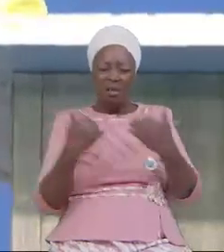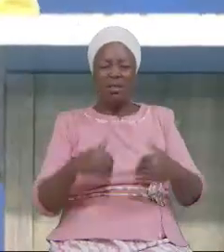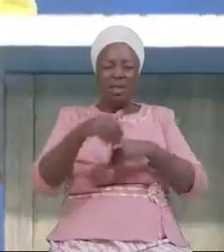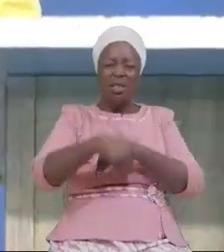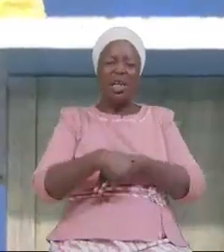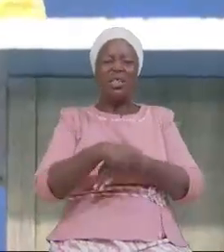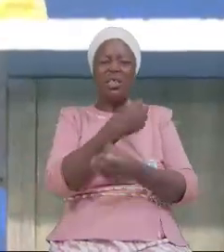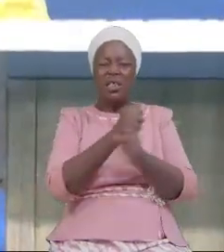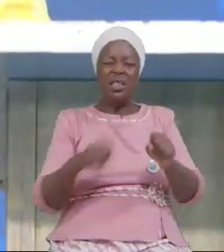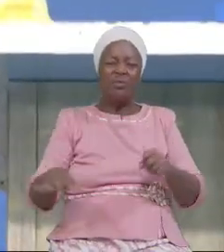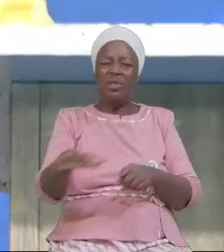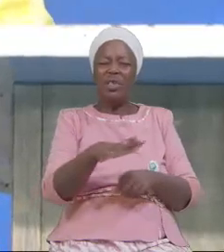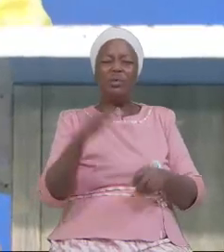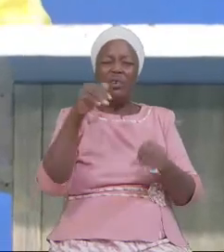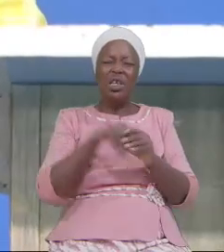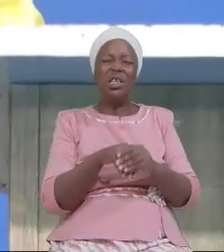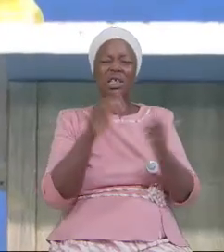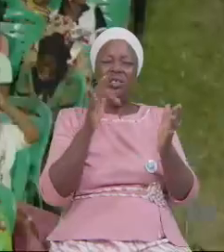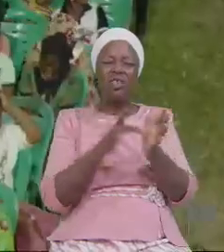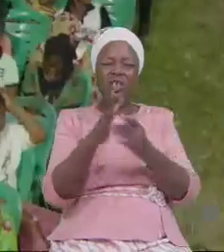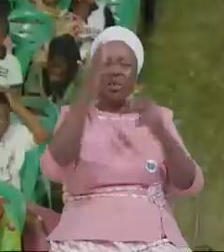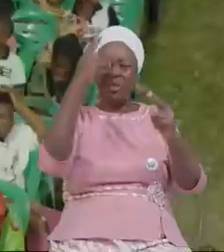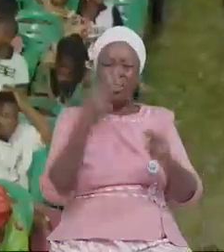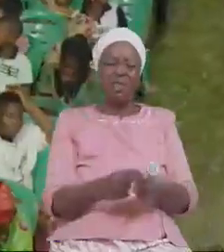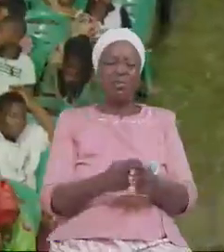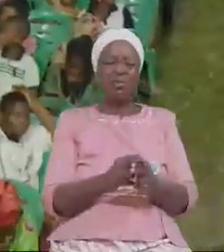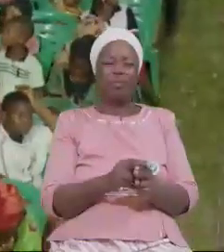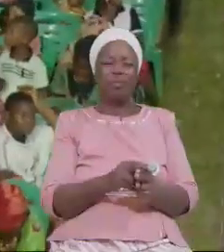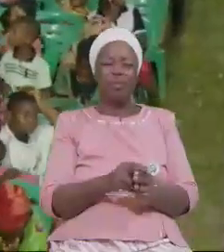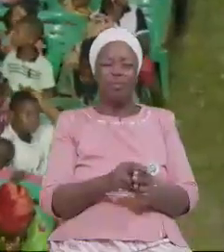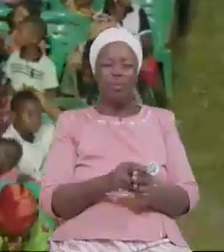Save them in Jesus' name.